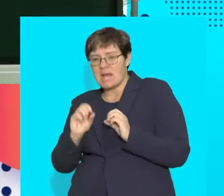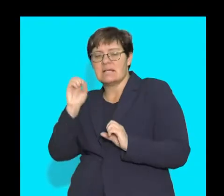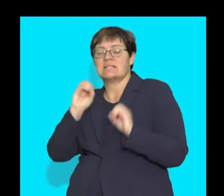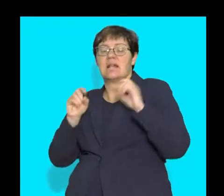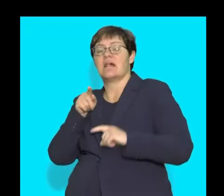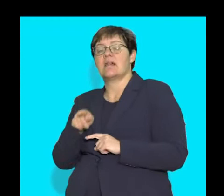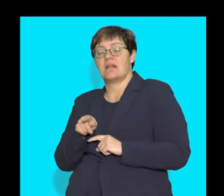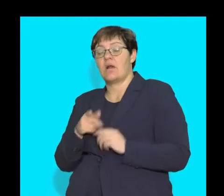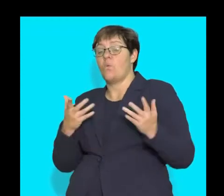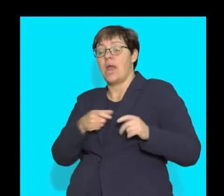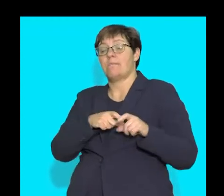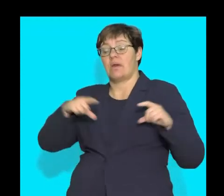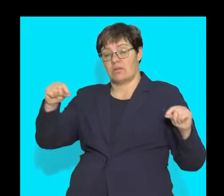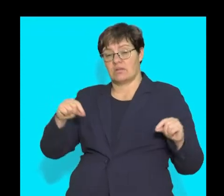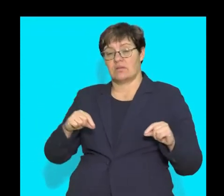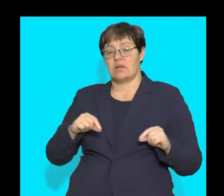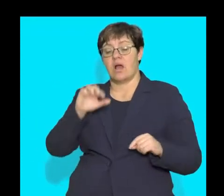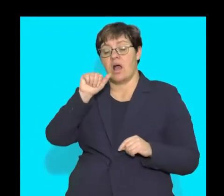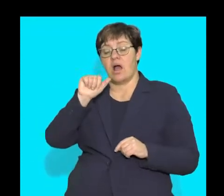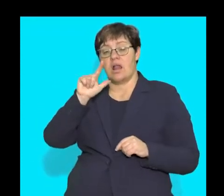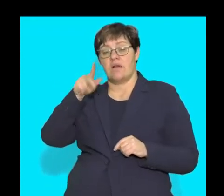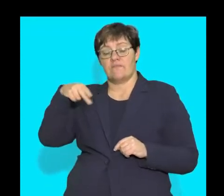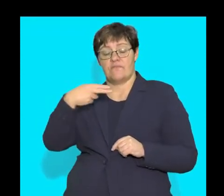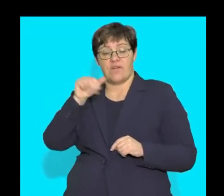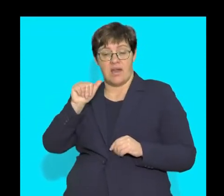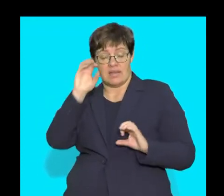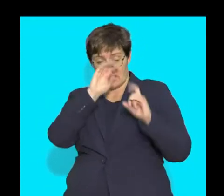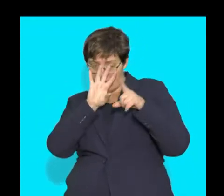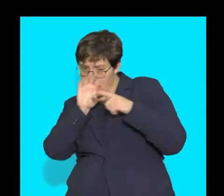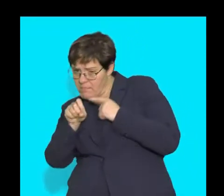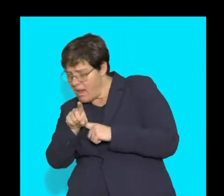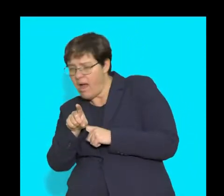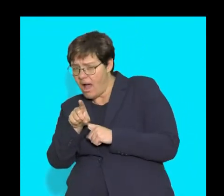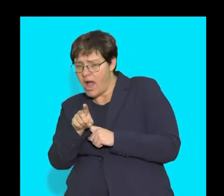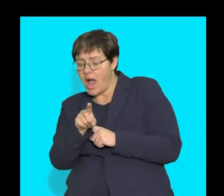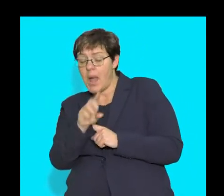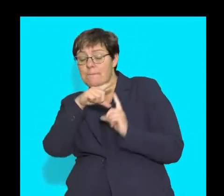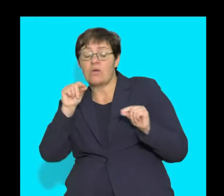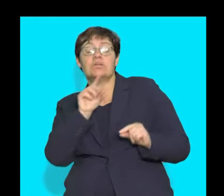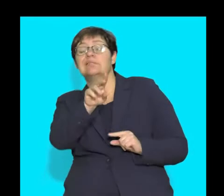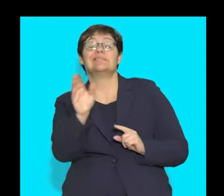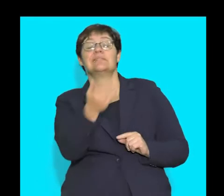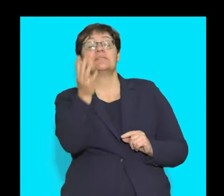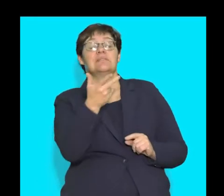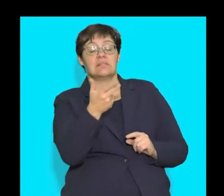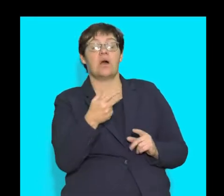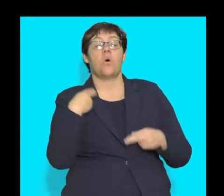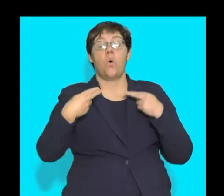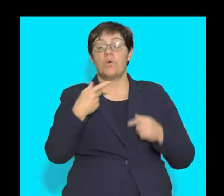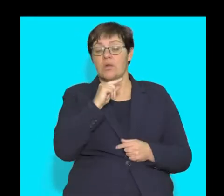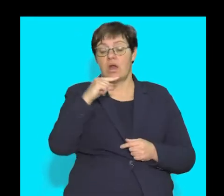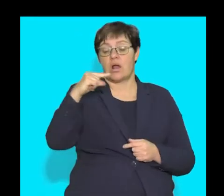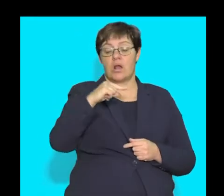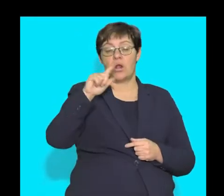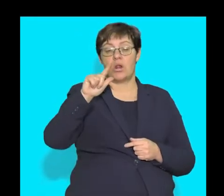then detected by cells in the pancreas called the alpha cells. These alpha cells will stimulate the pancreas to